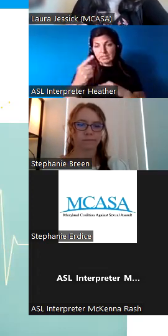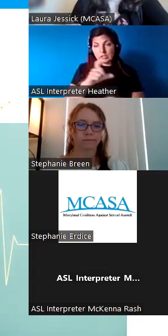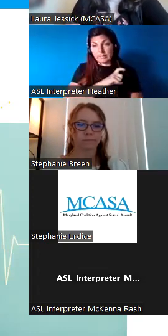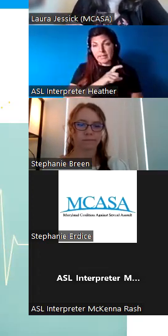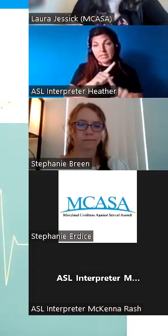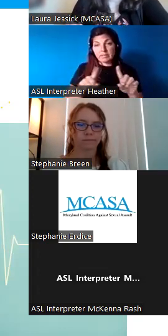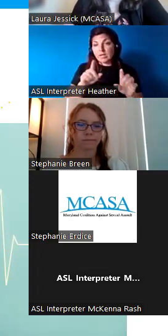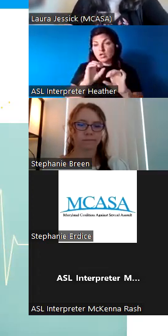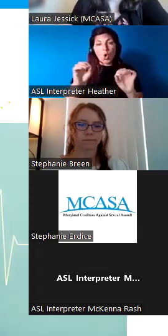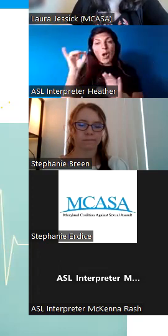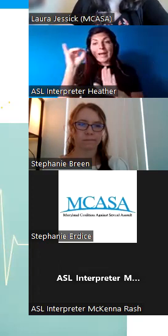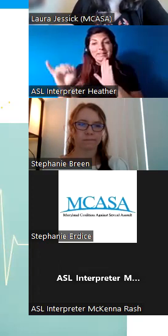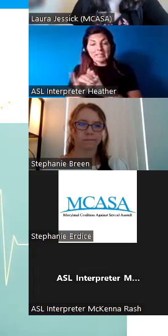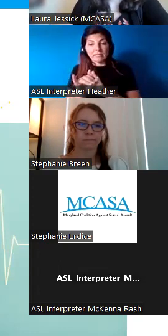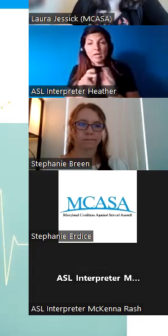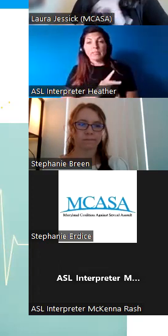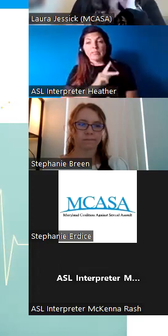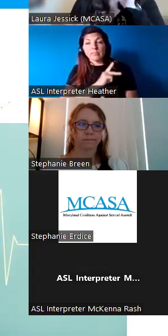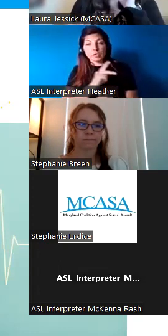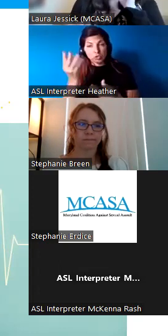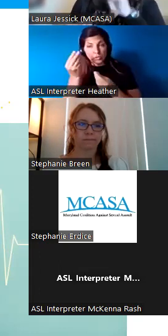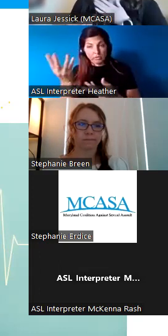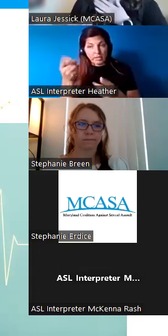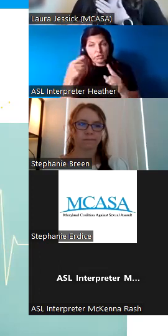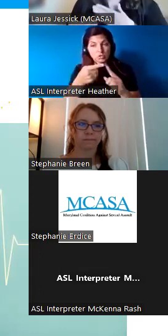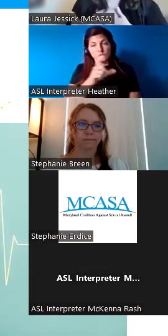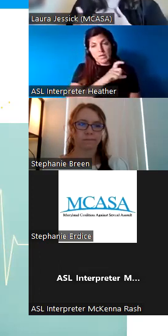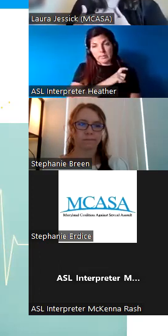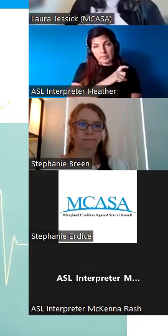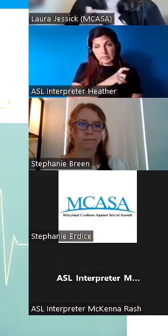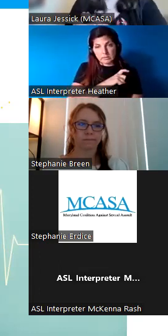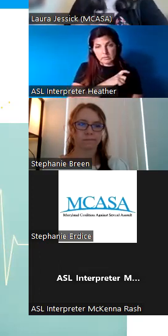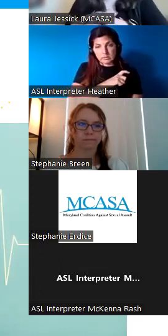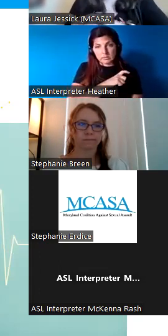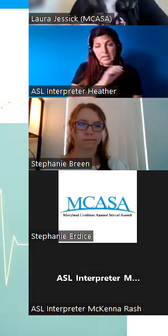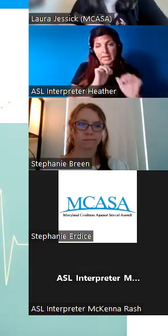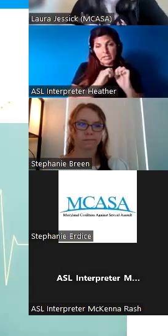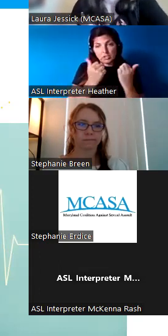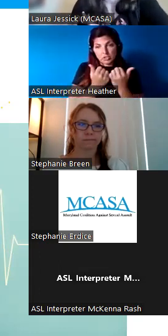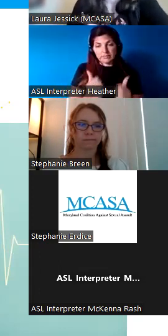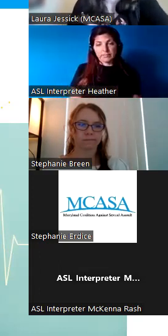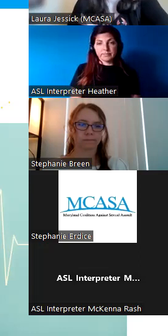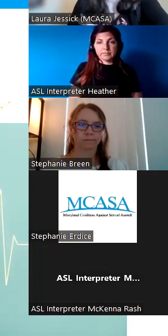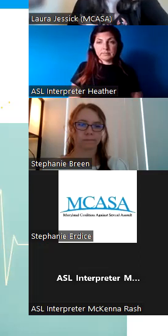identifiable information will be available to that law enforcement agency, excuse me.